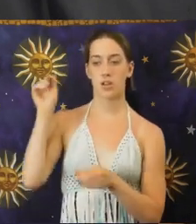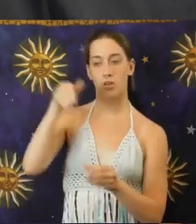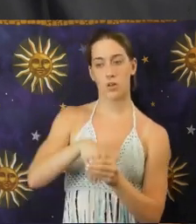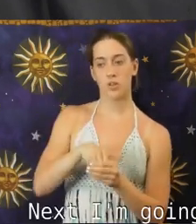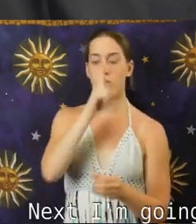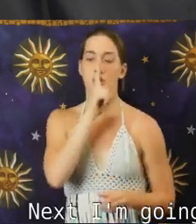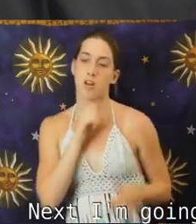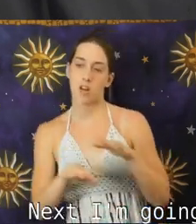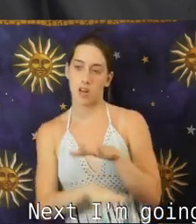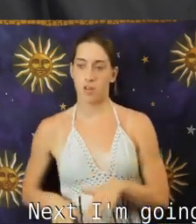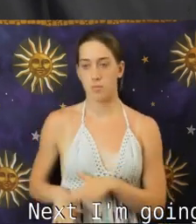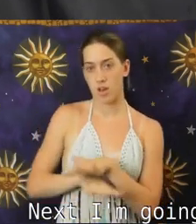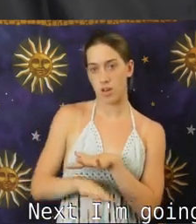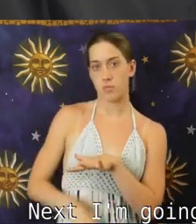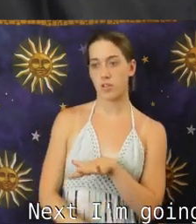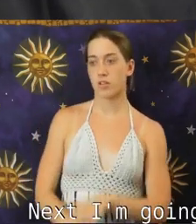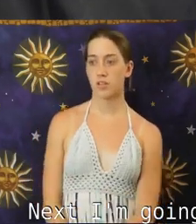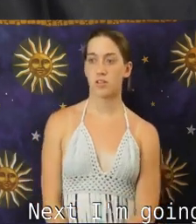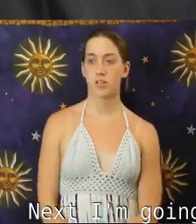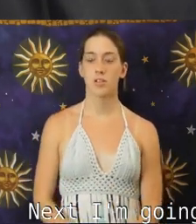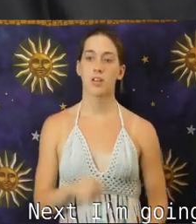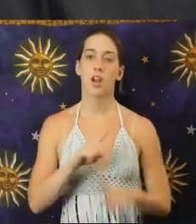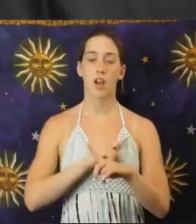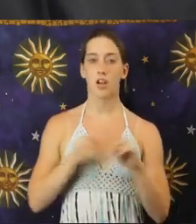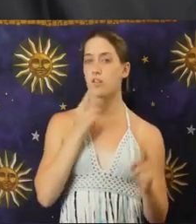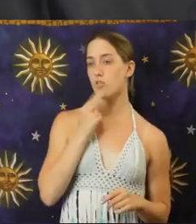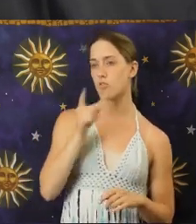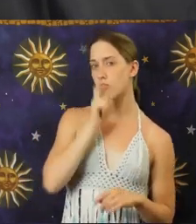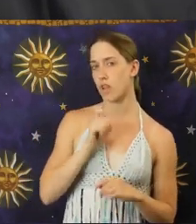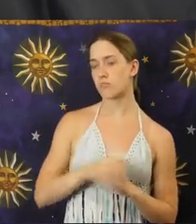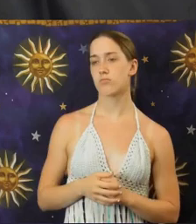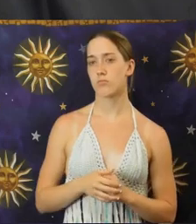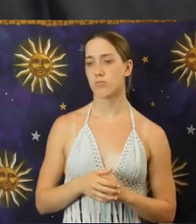Yeah. Next I'm going to go into Red Bottoms, this nice little